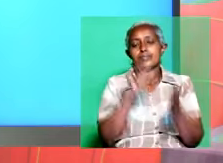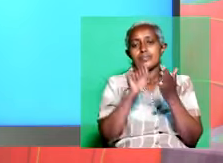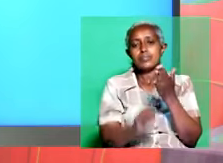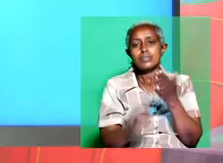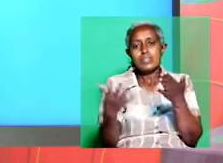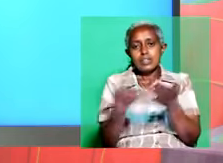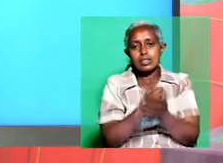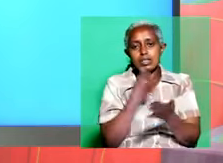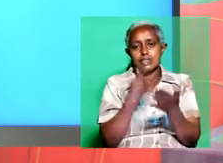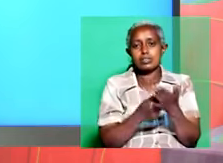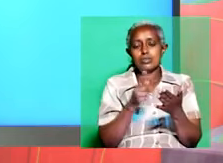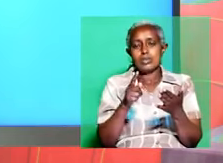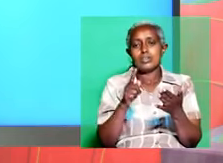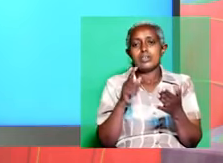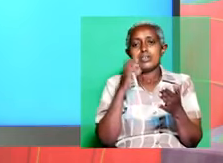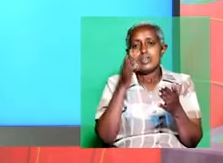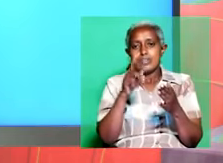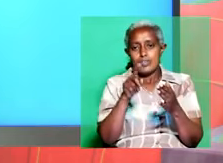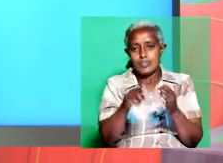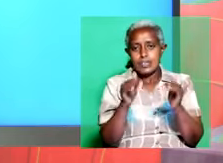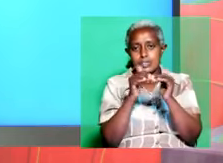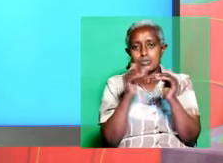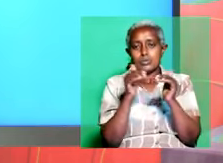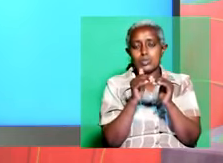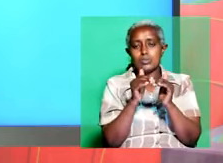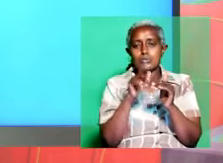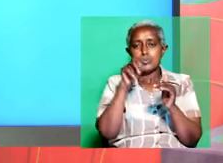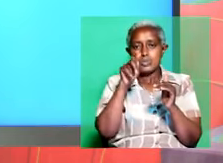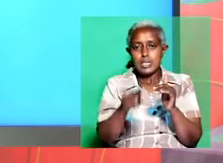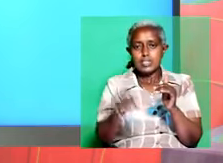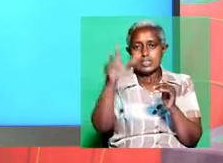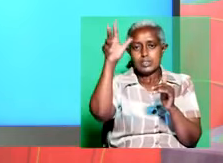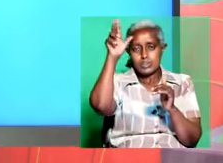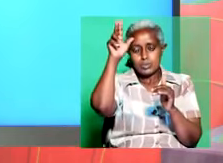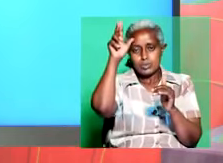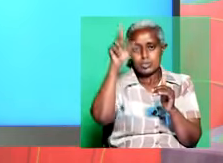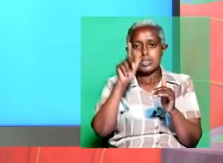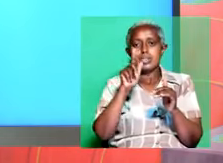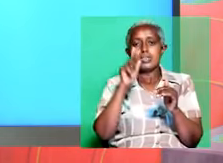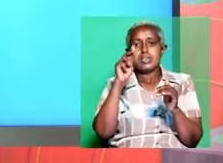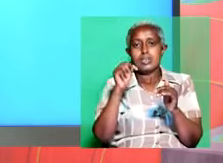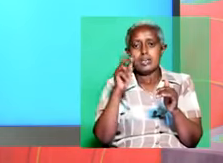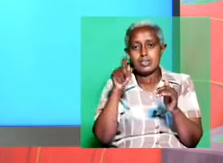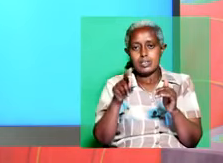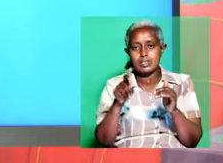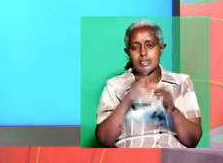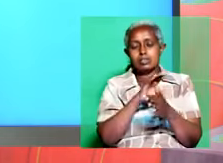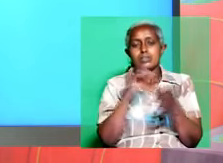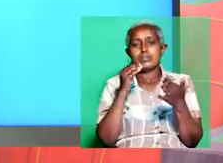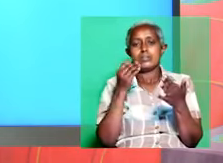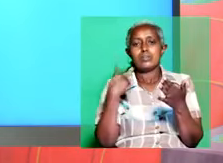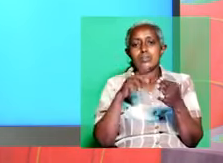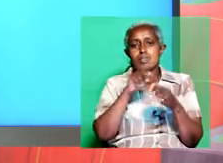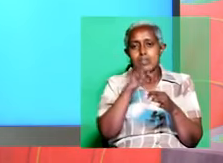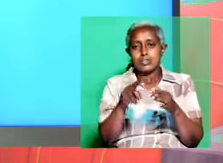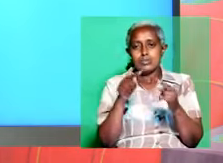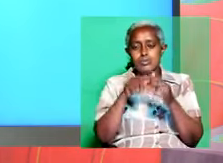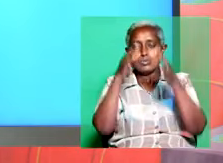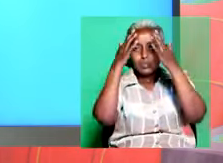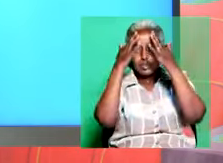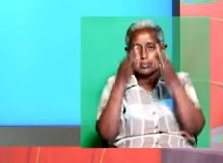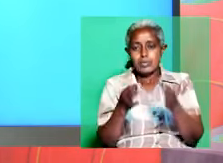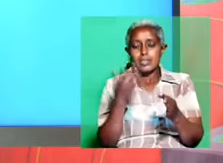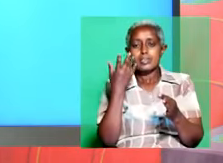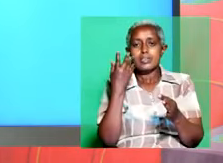So let's take this one. F of x is equal to x cubed ln x. Then we are asked to